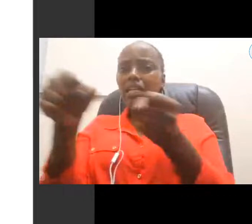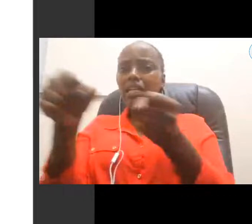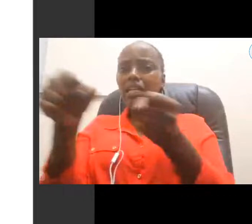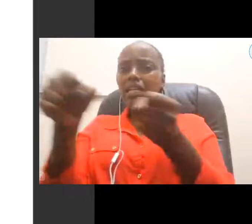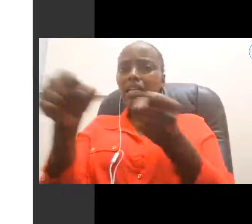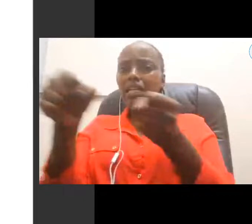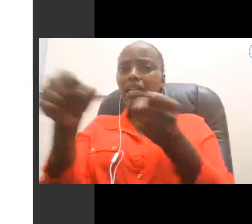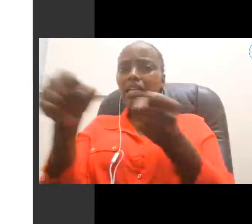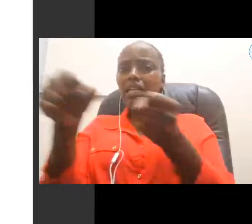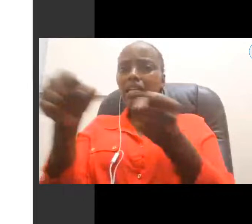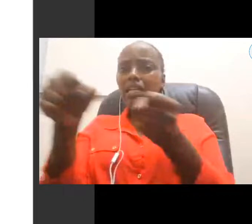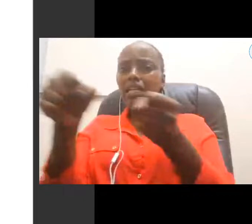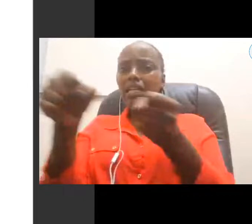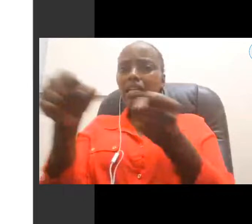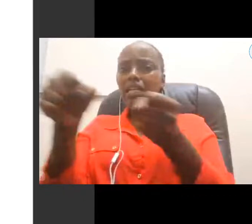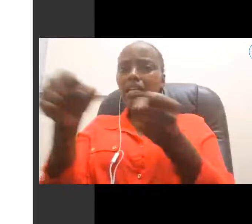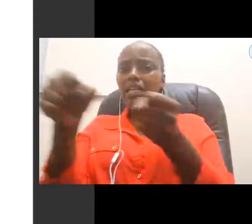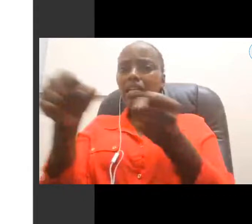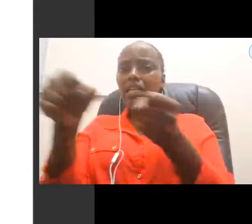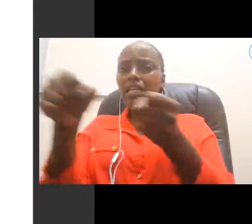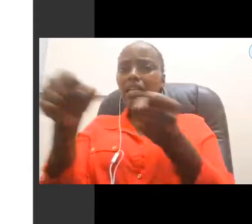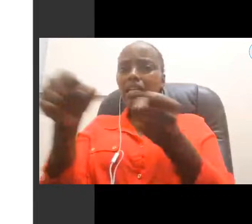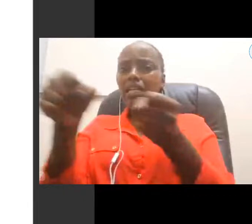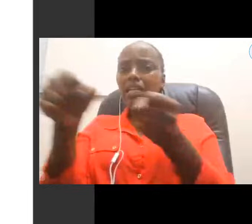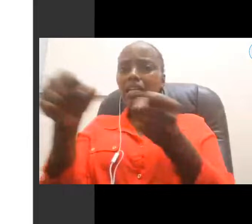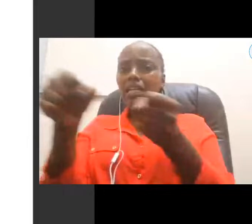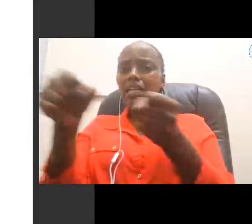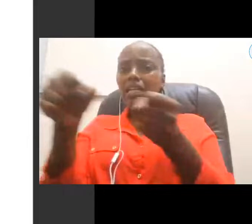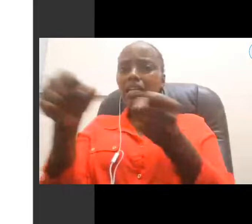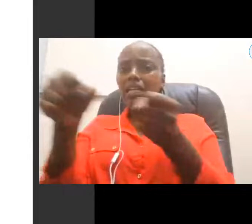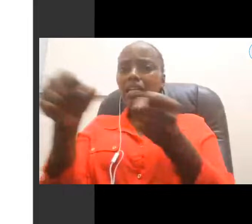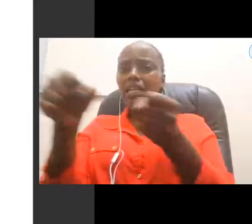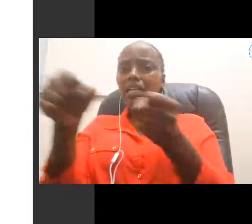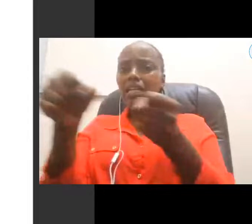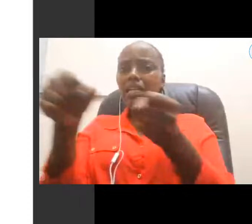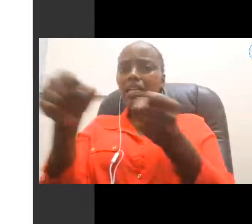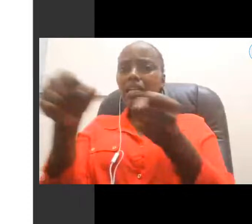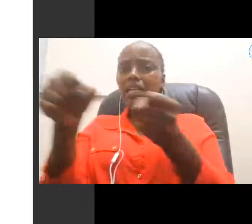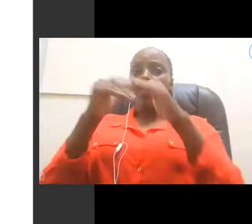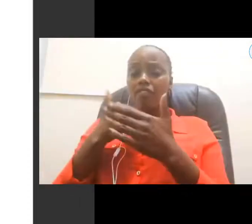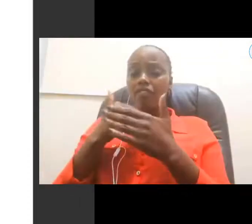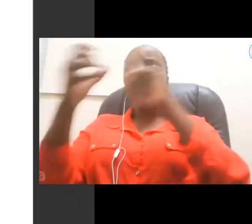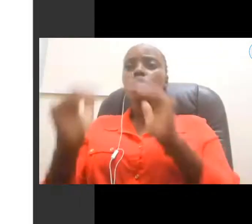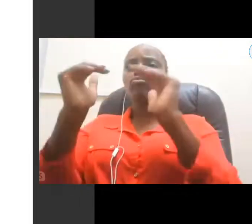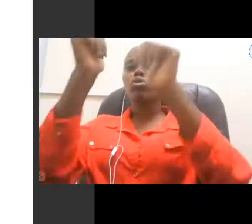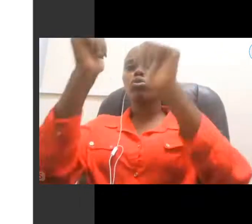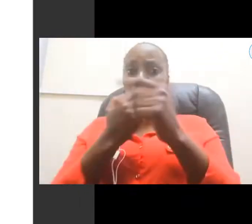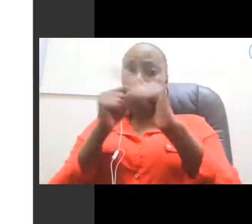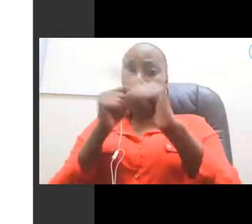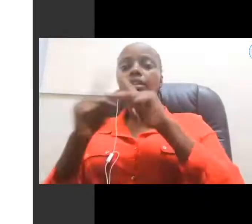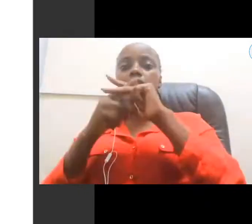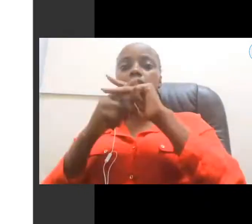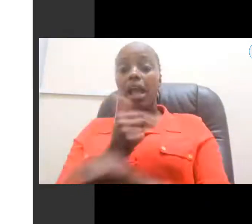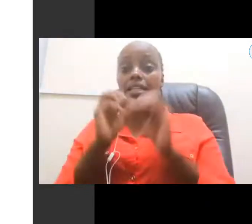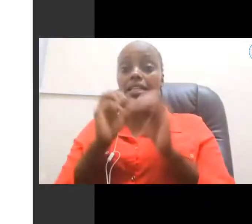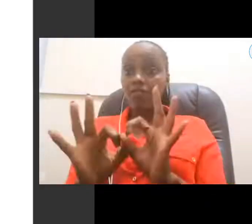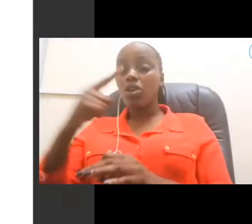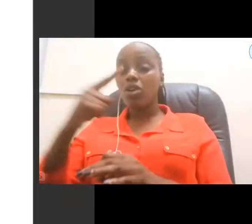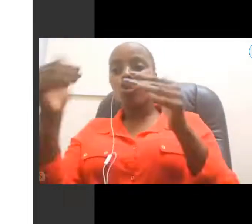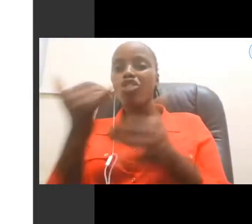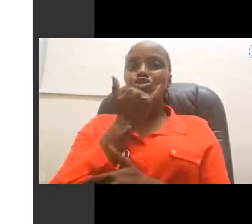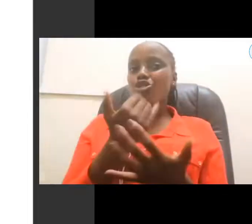we are on the right or we are going we're still on the right track or we are deviating.